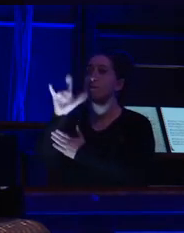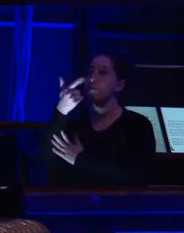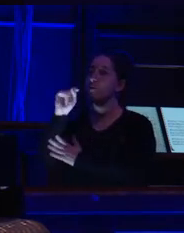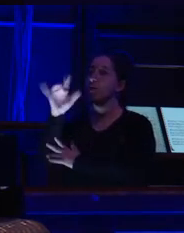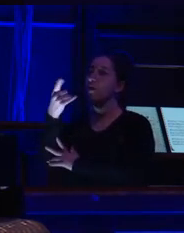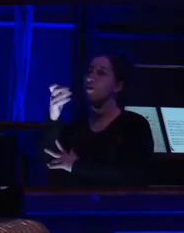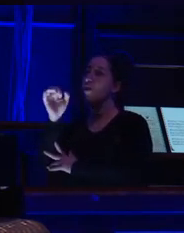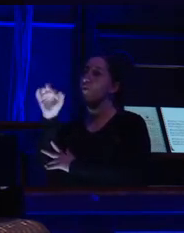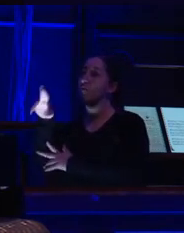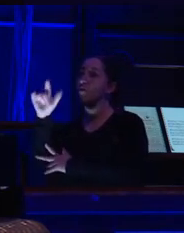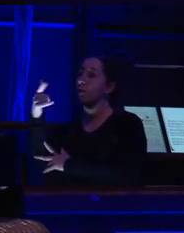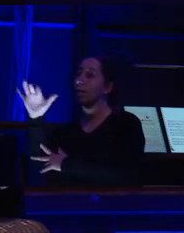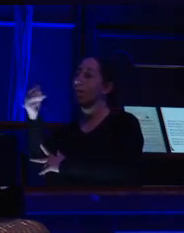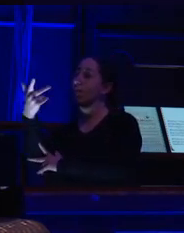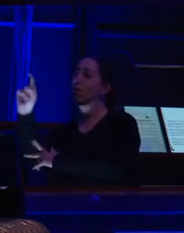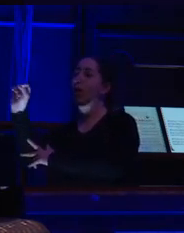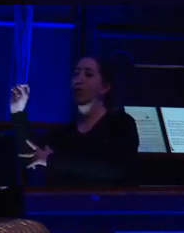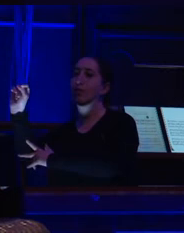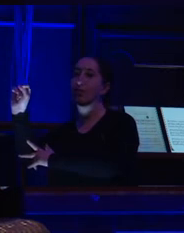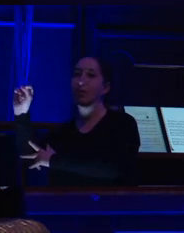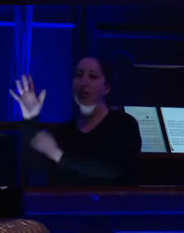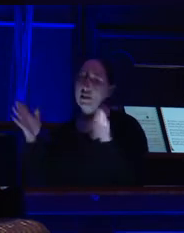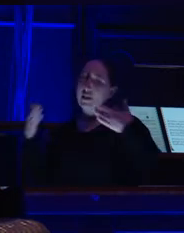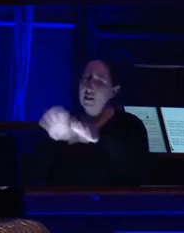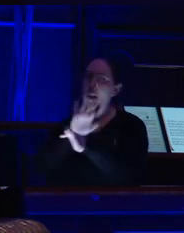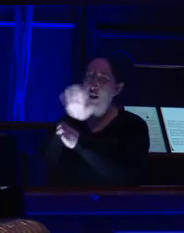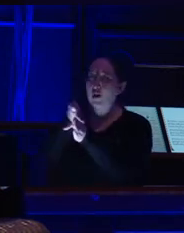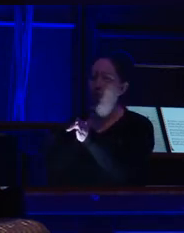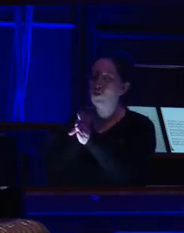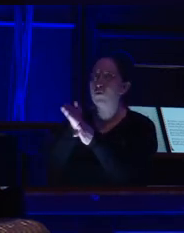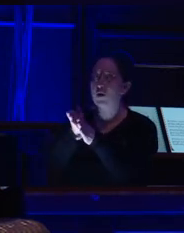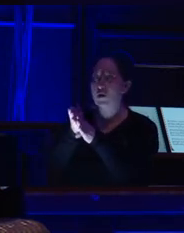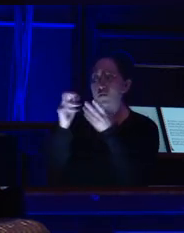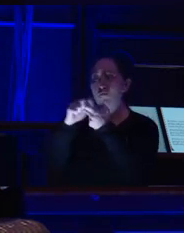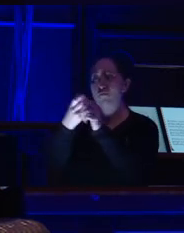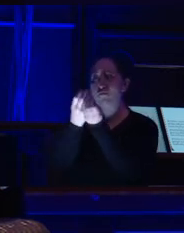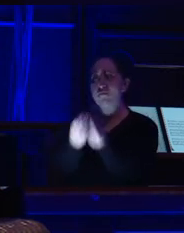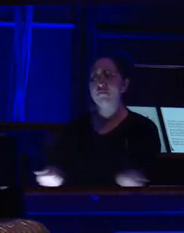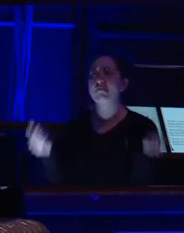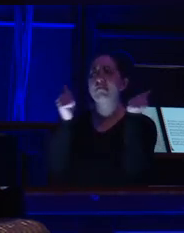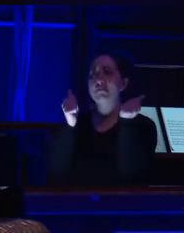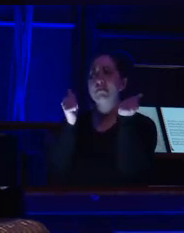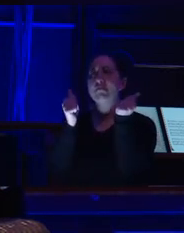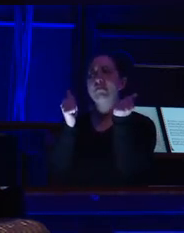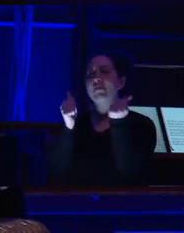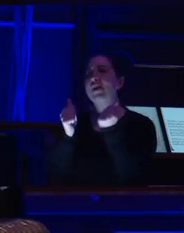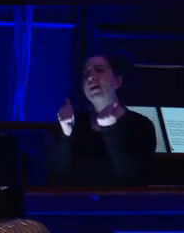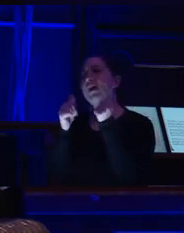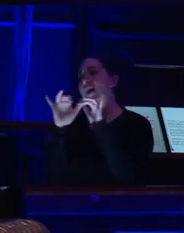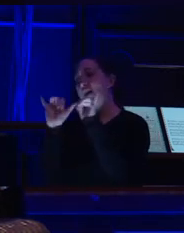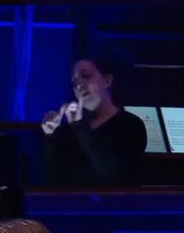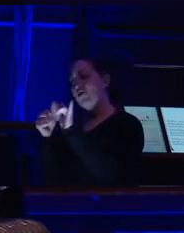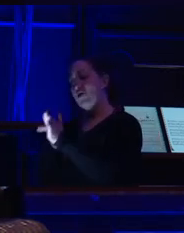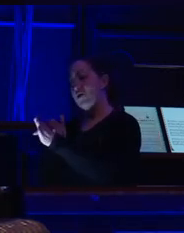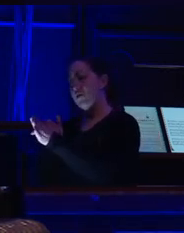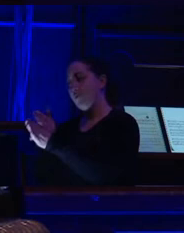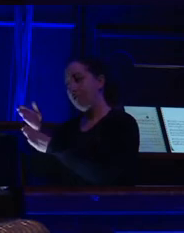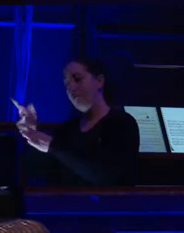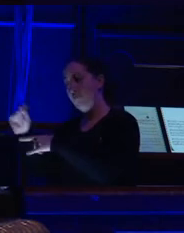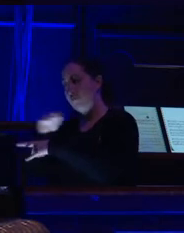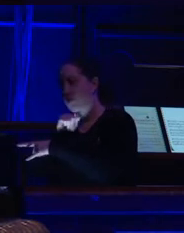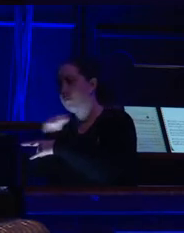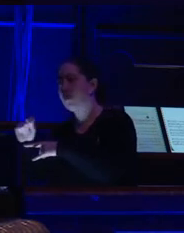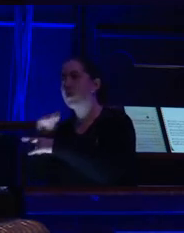Governor Gilchrist has dedicated his career to solving problems. An engineer by training,